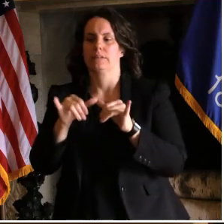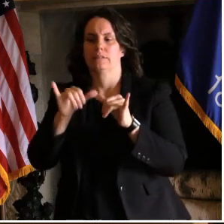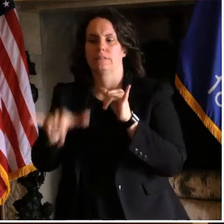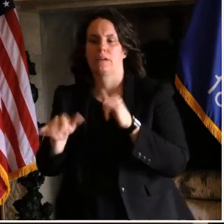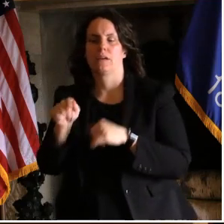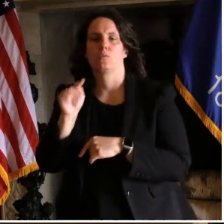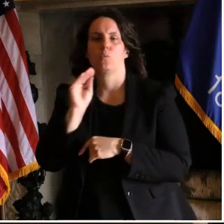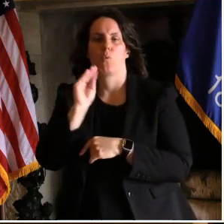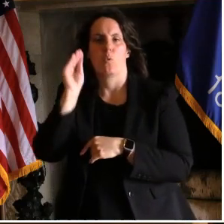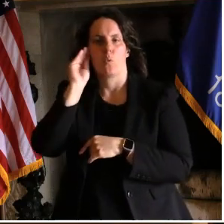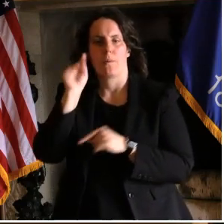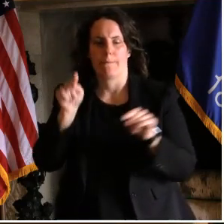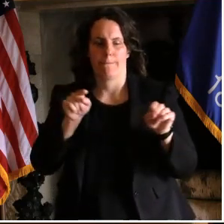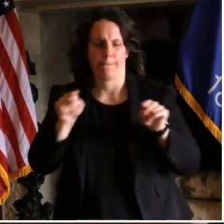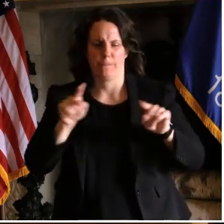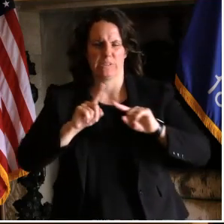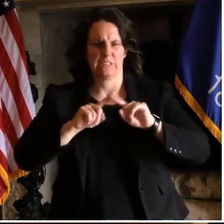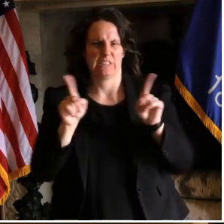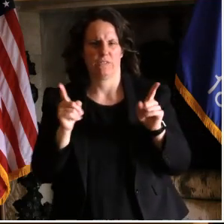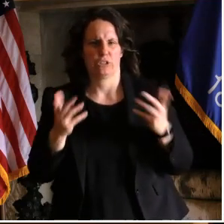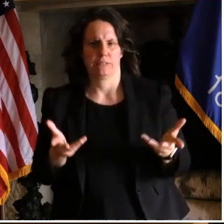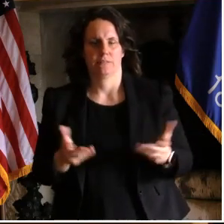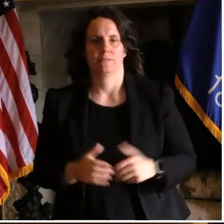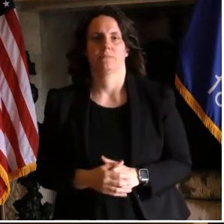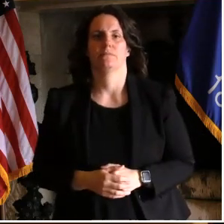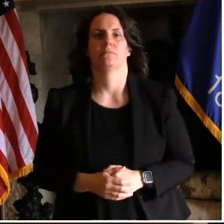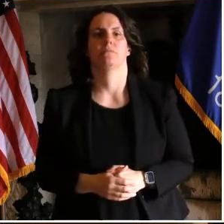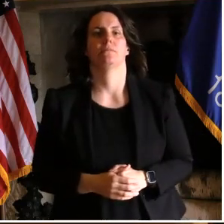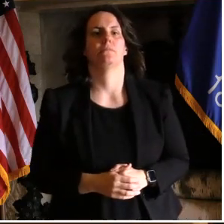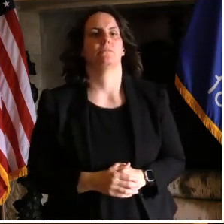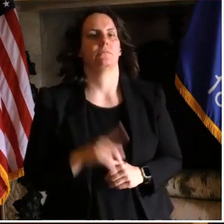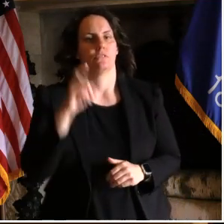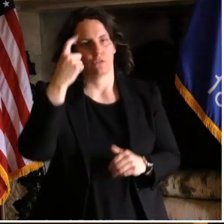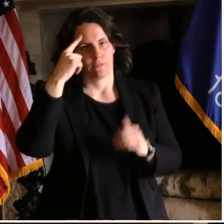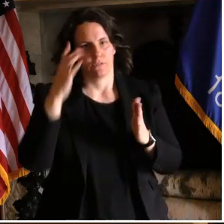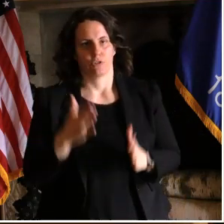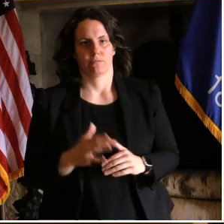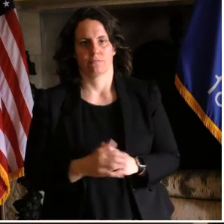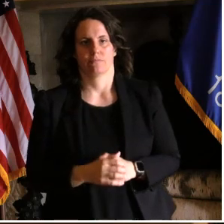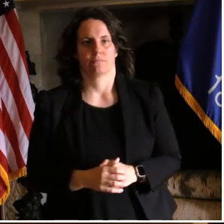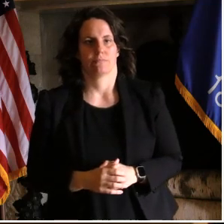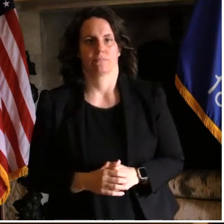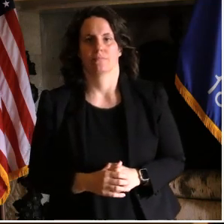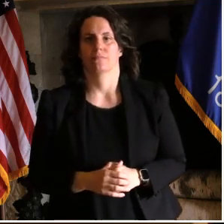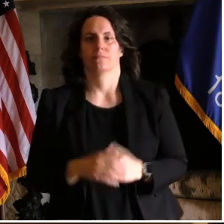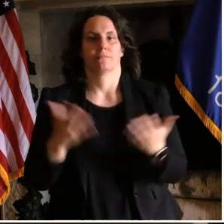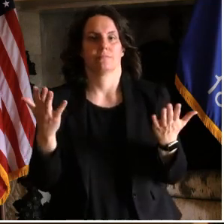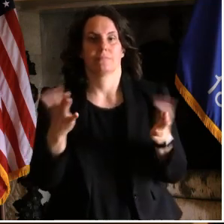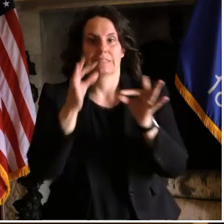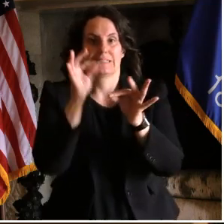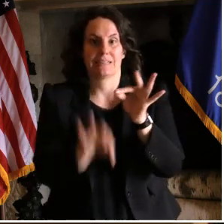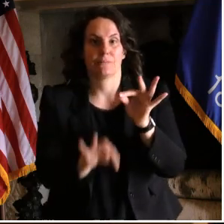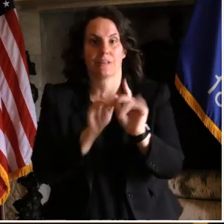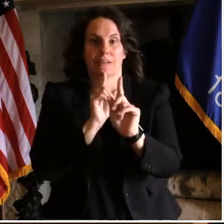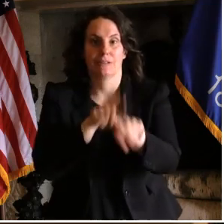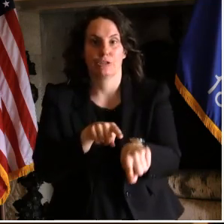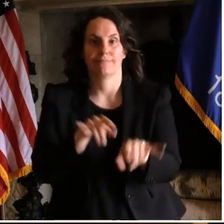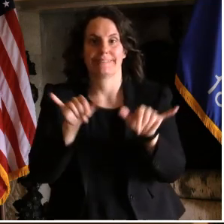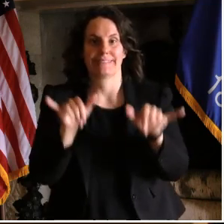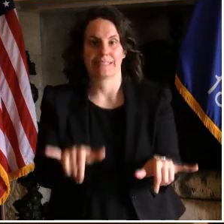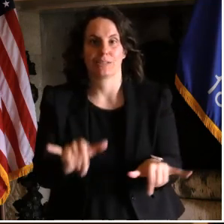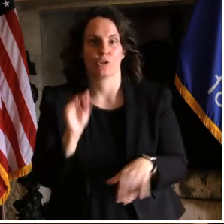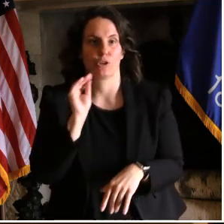It's pretty simple. It's pretty simple. We want people to stay at home. Shelter in place could